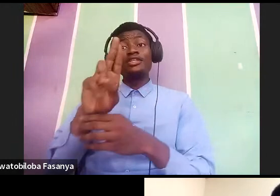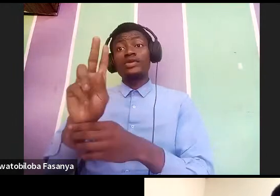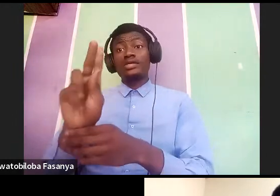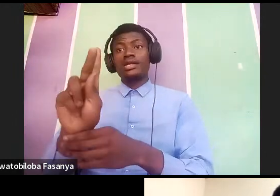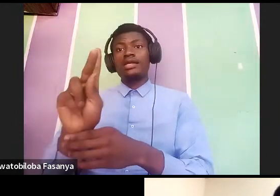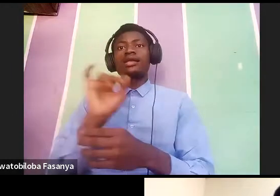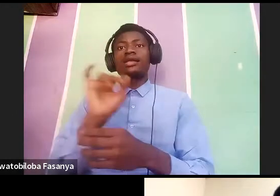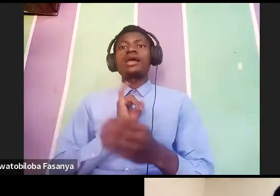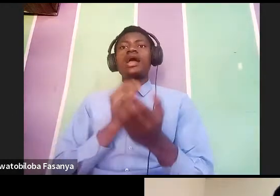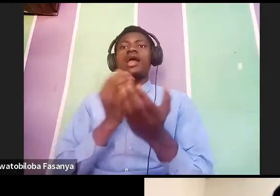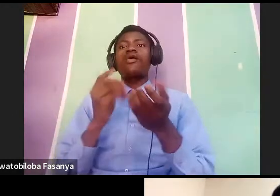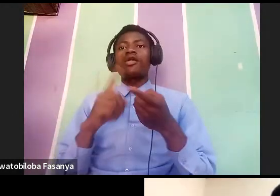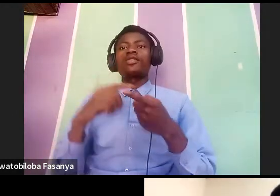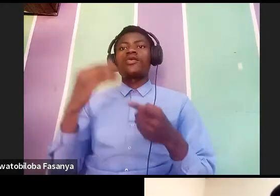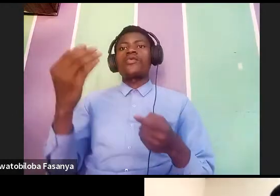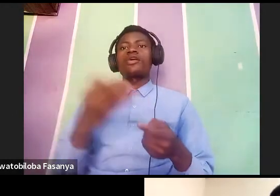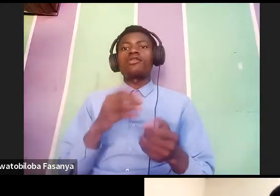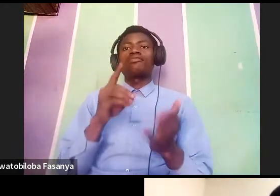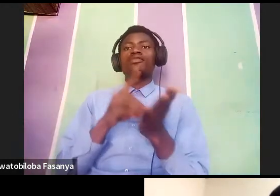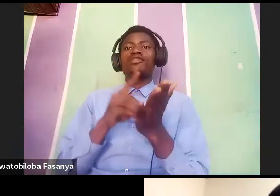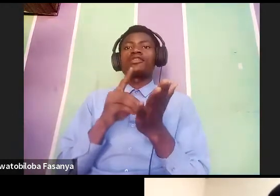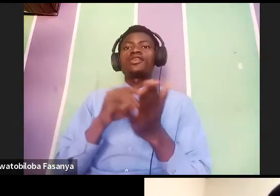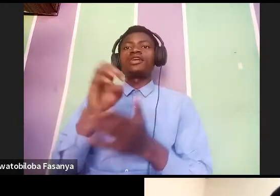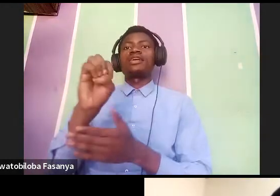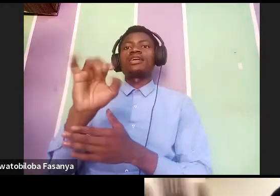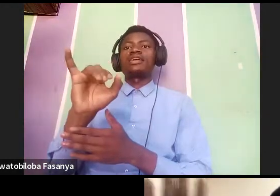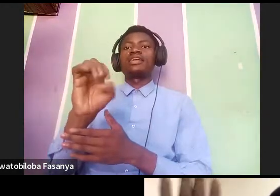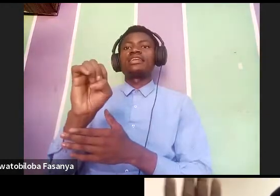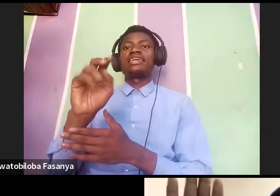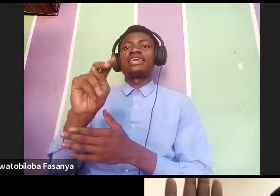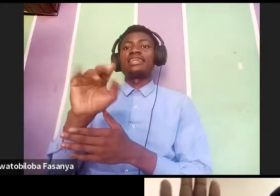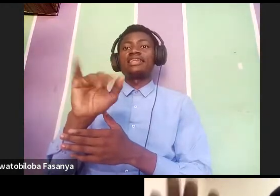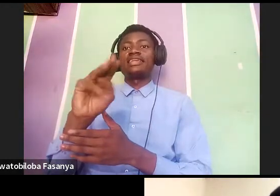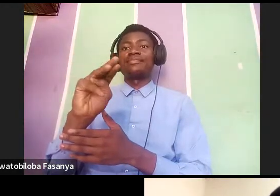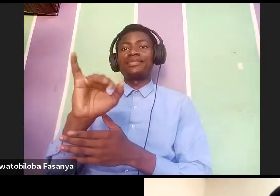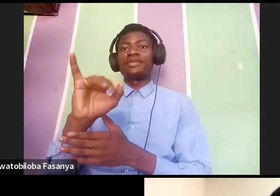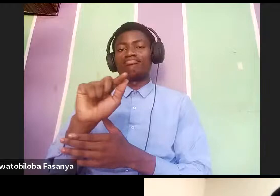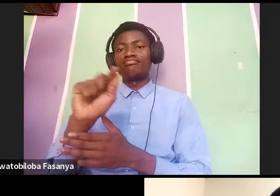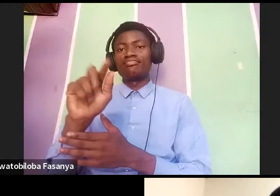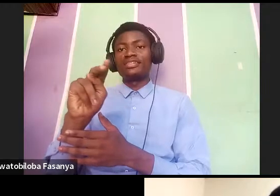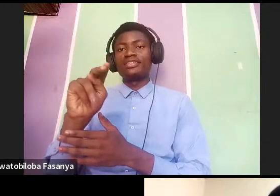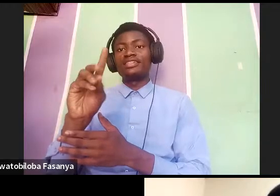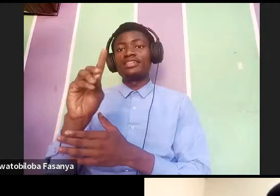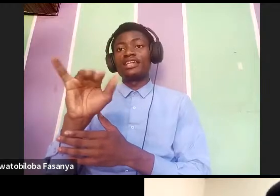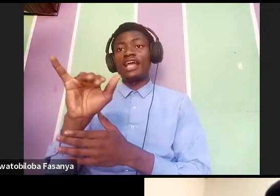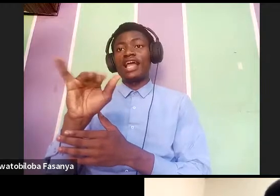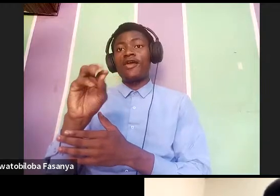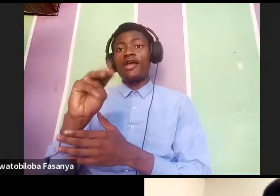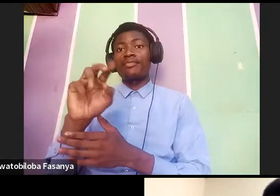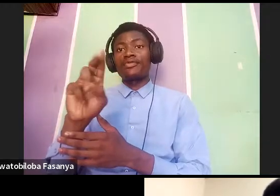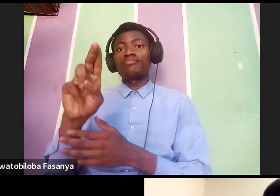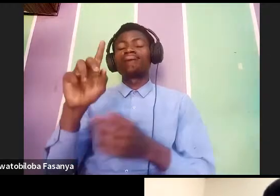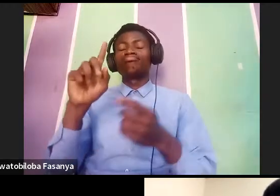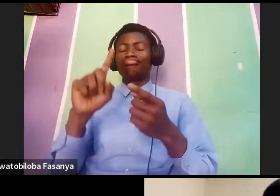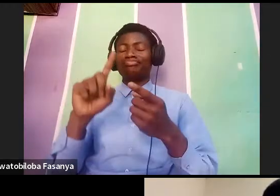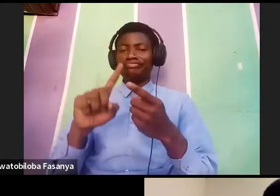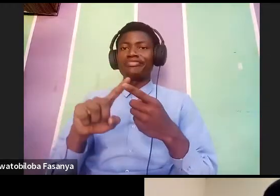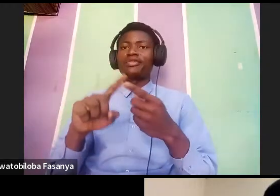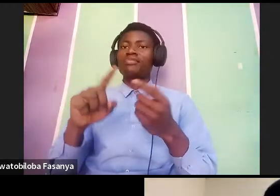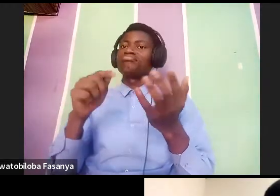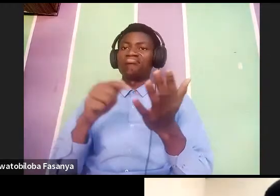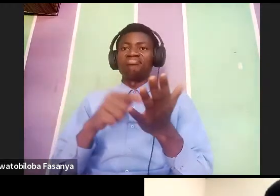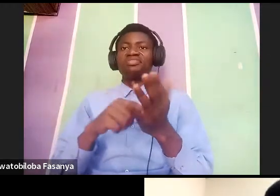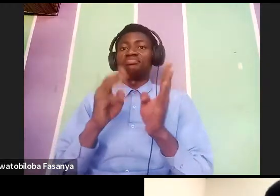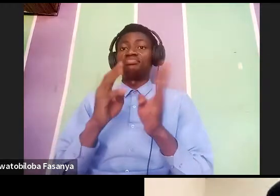Yenimi Indiomu to this session. Please, can you please say hi to our audience? Please unmute yourself and say hi to